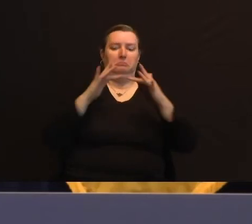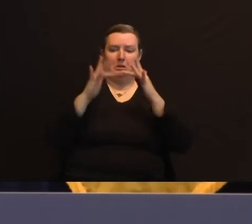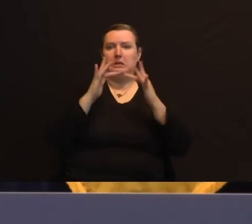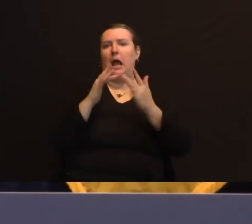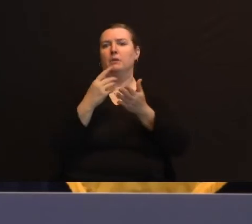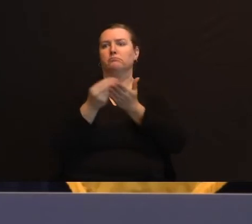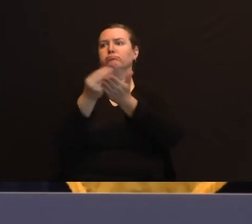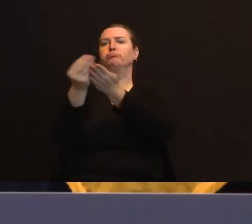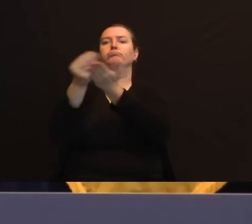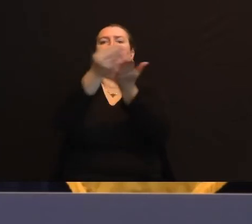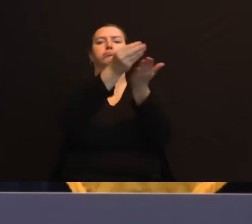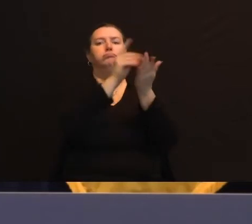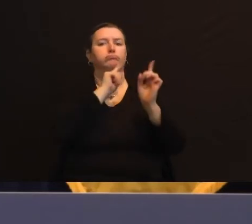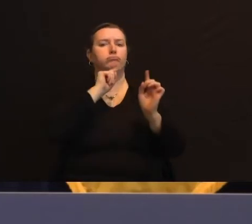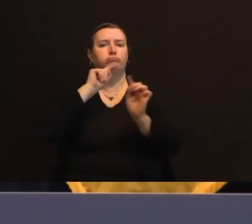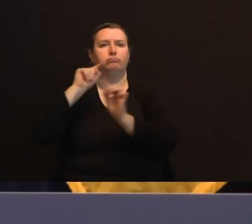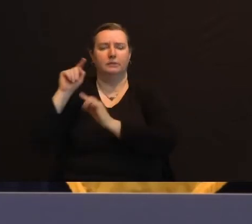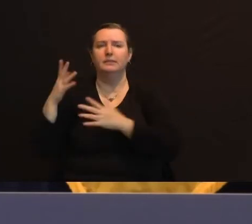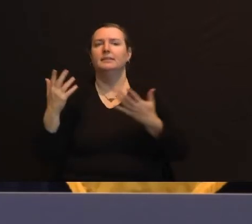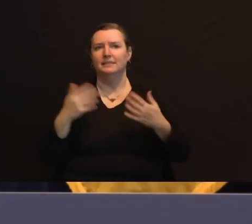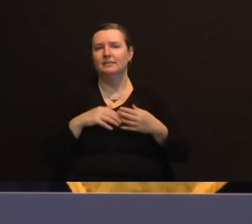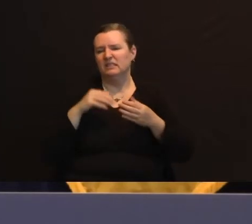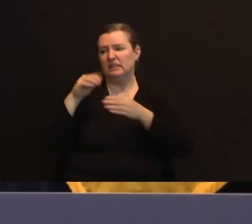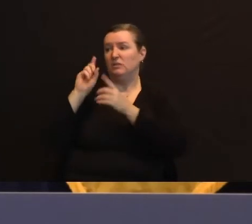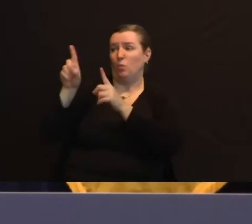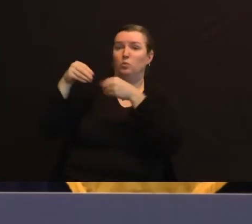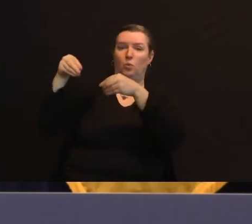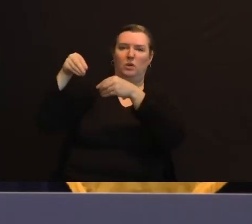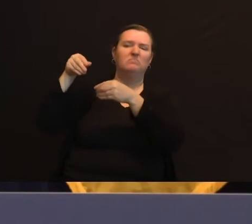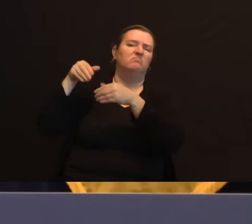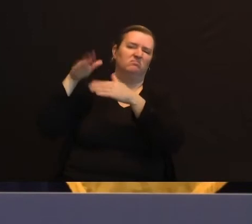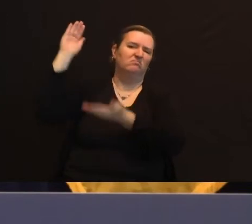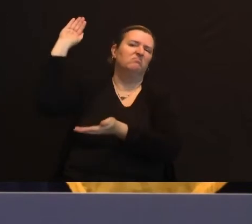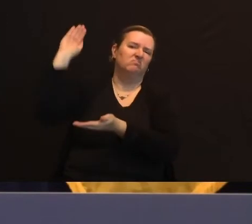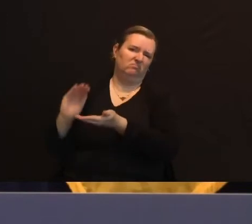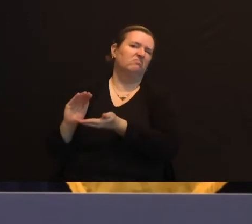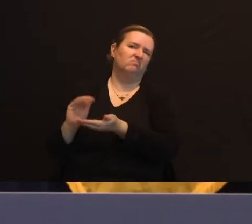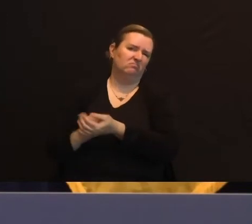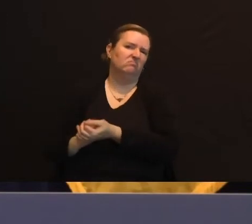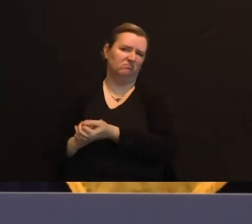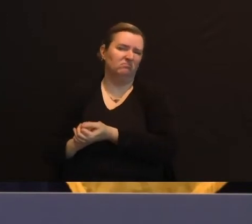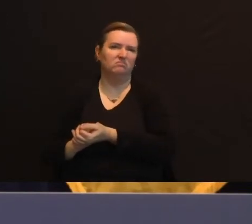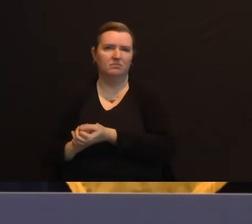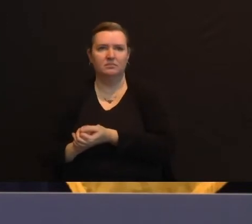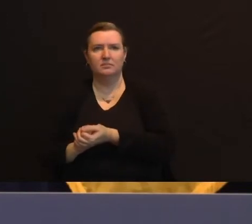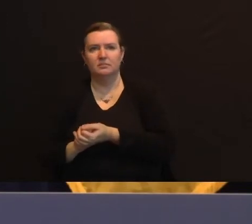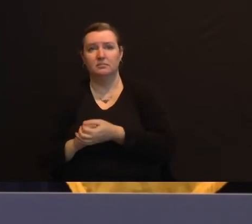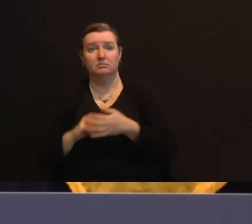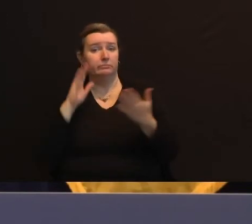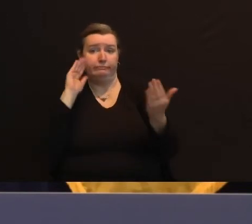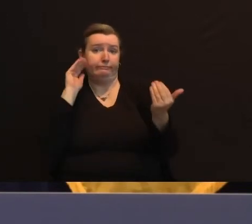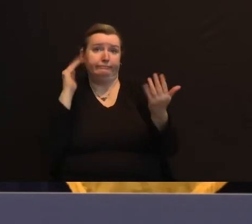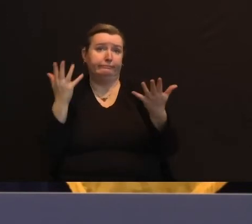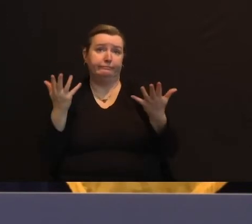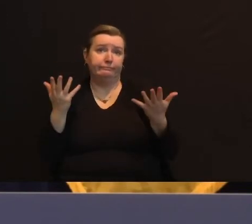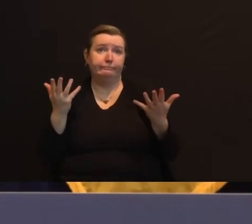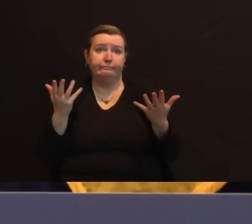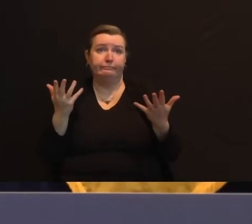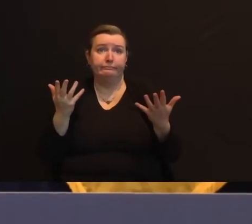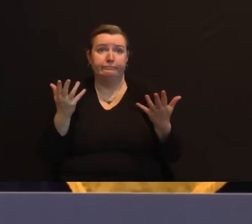retail in-person presence was down significantly. And again, that's another reason I hope we don't see a season like this